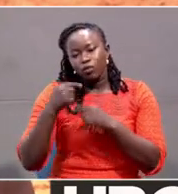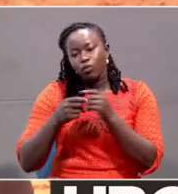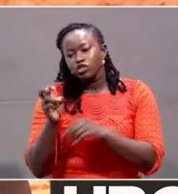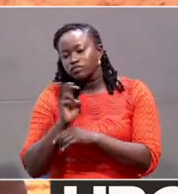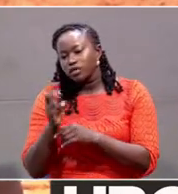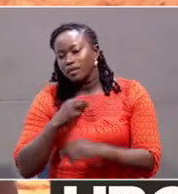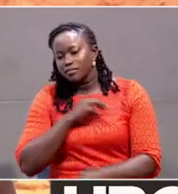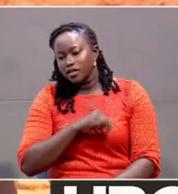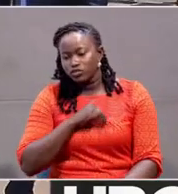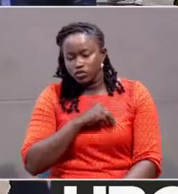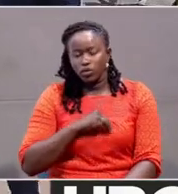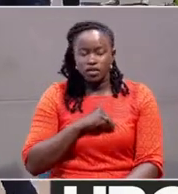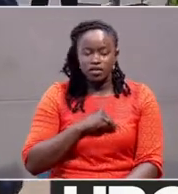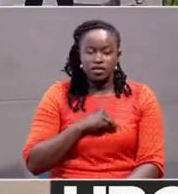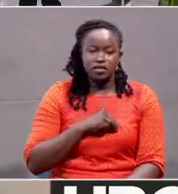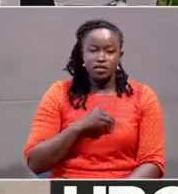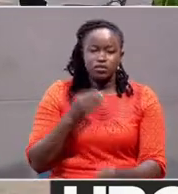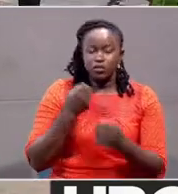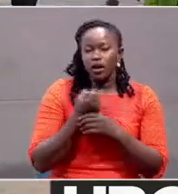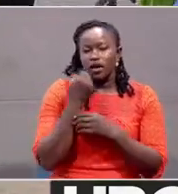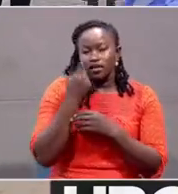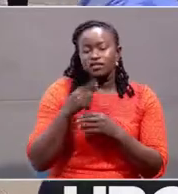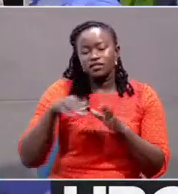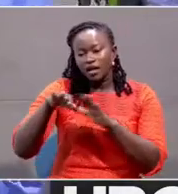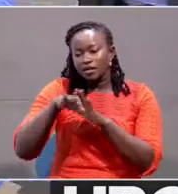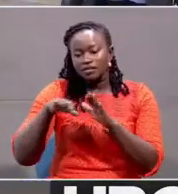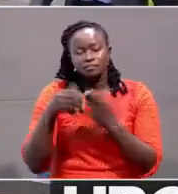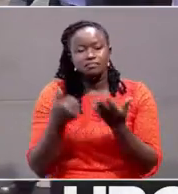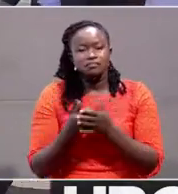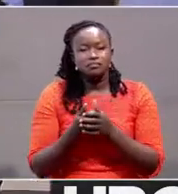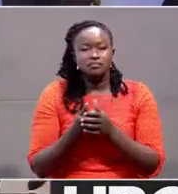on oil and gas activities.